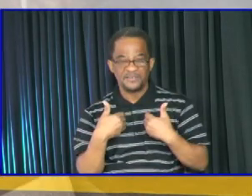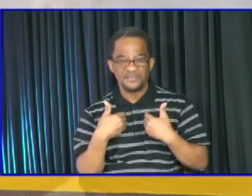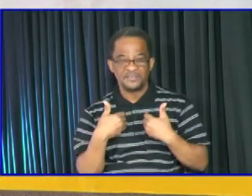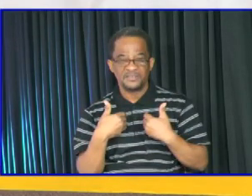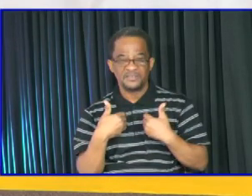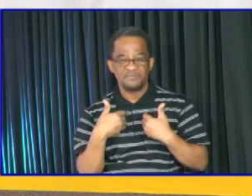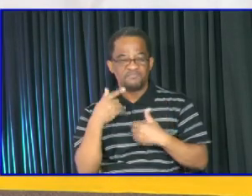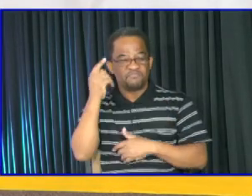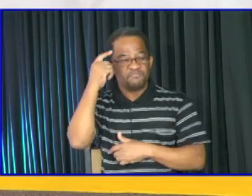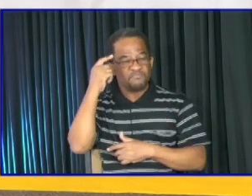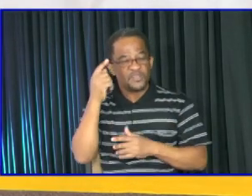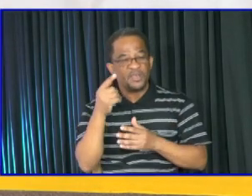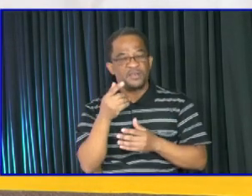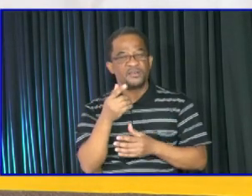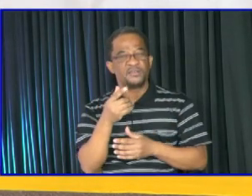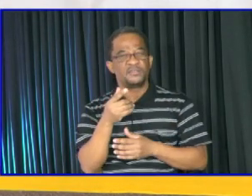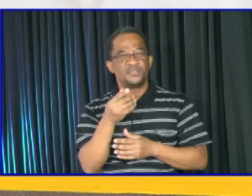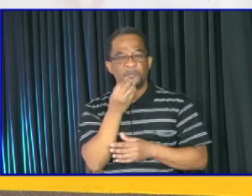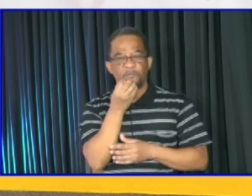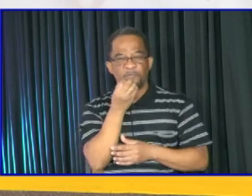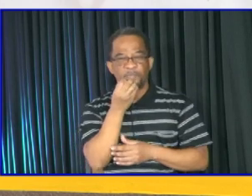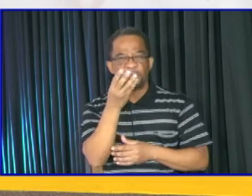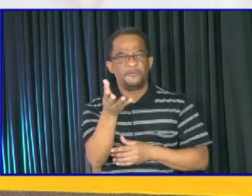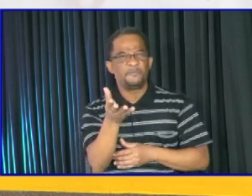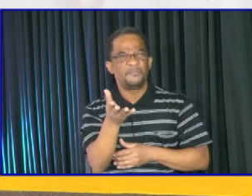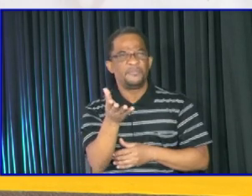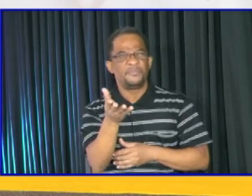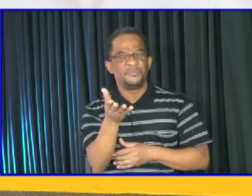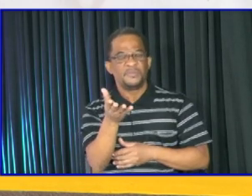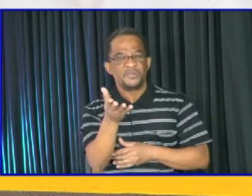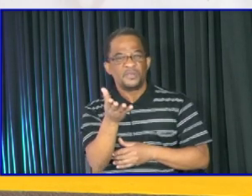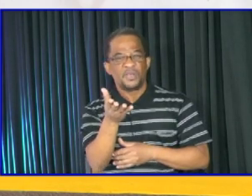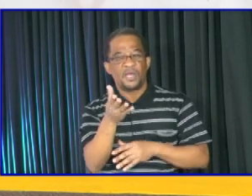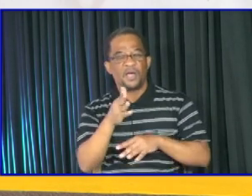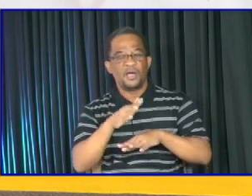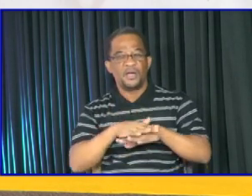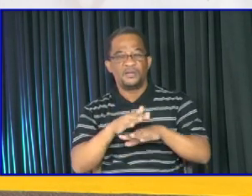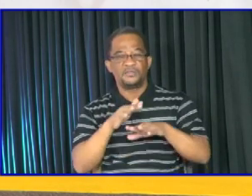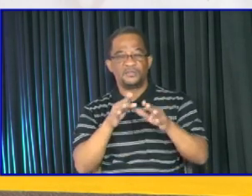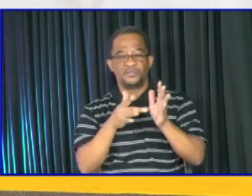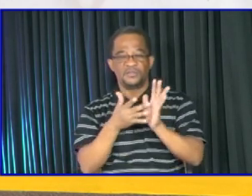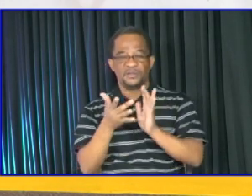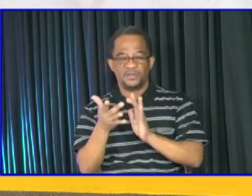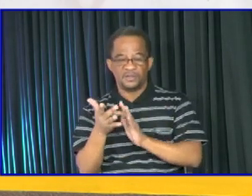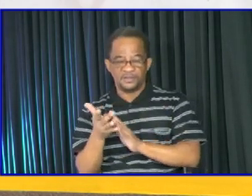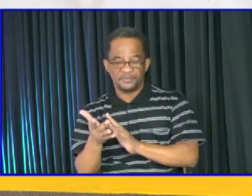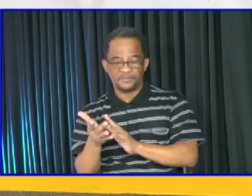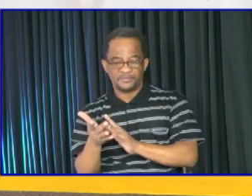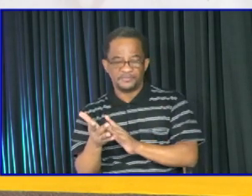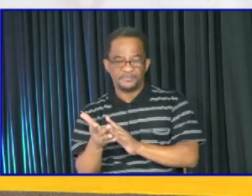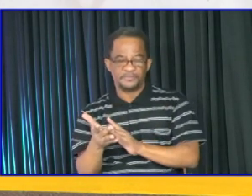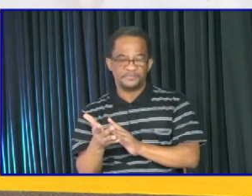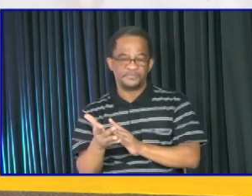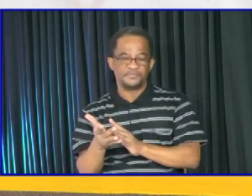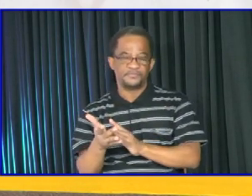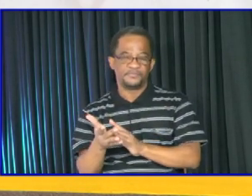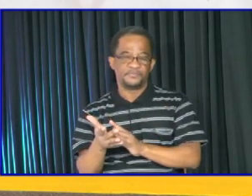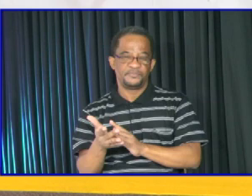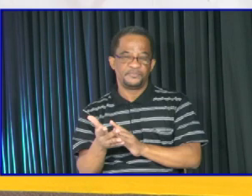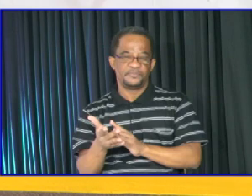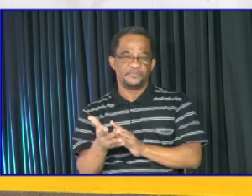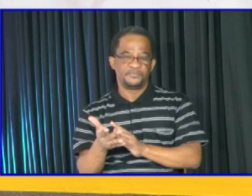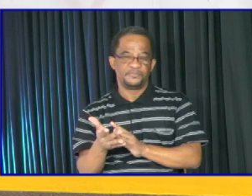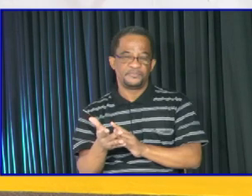spit their halitosis saliva on Jesus. They had the gall to